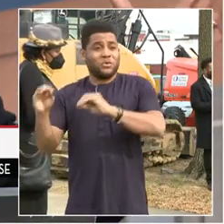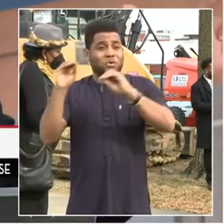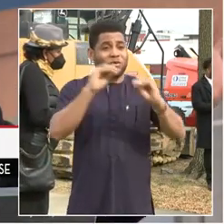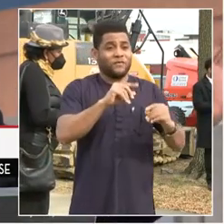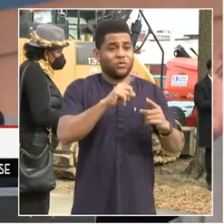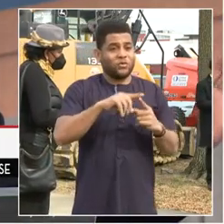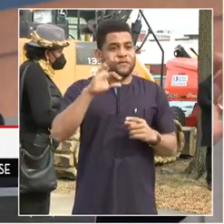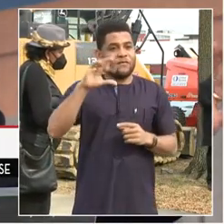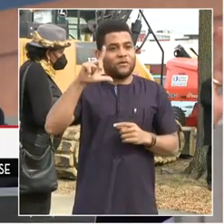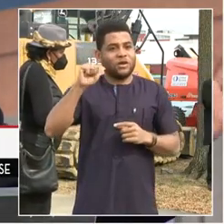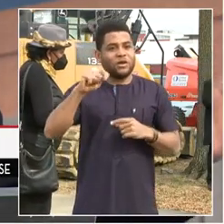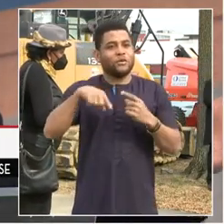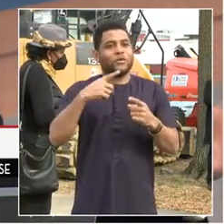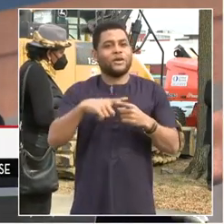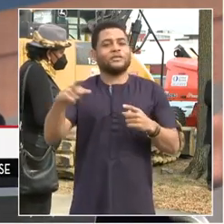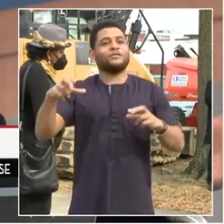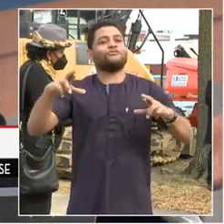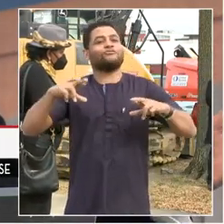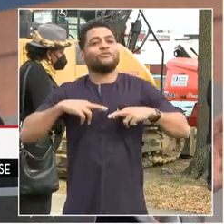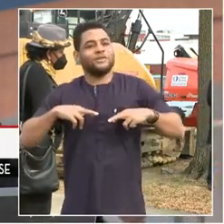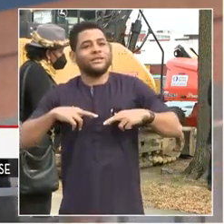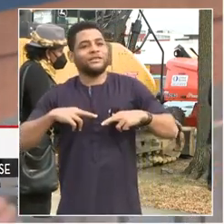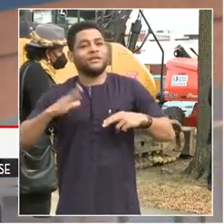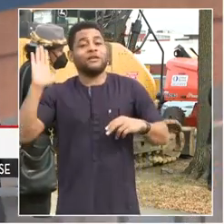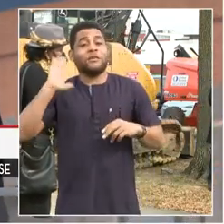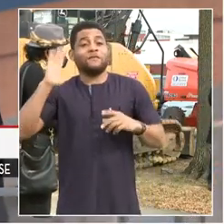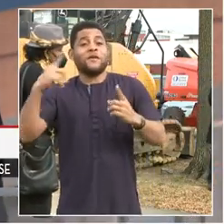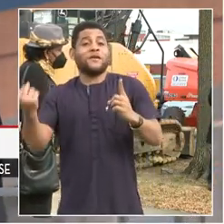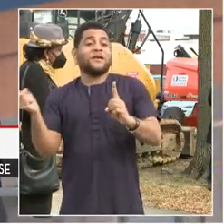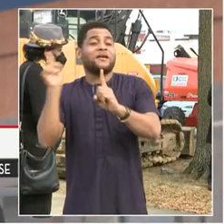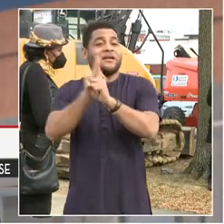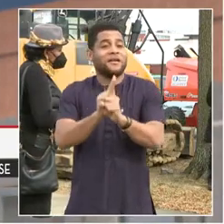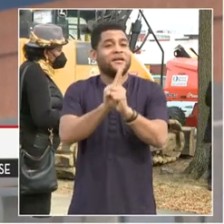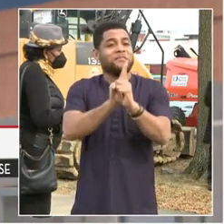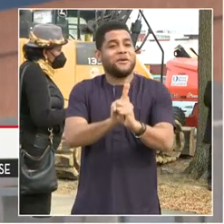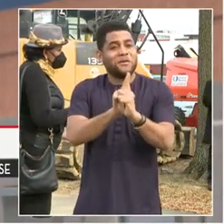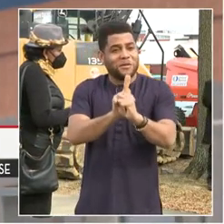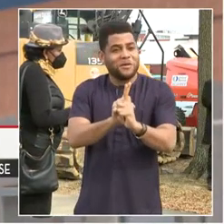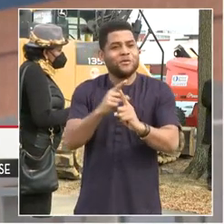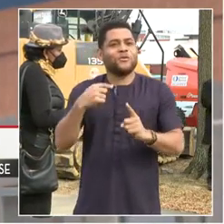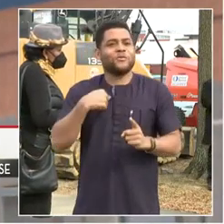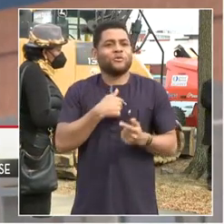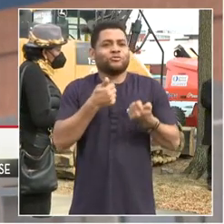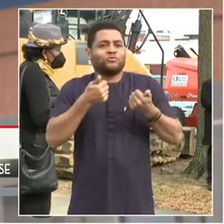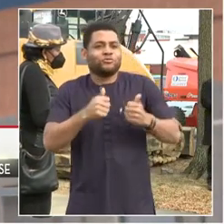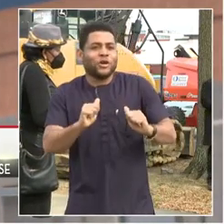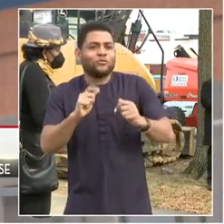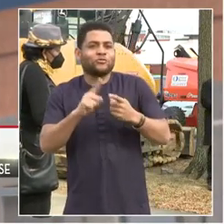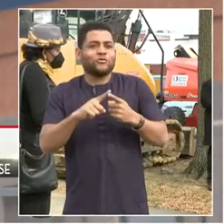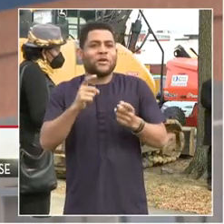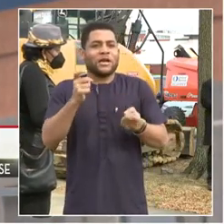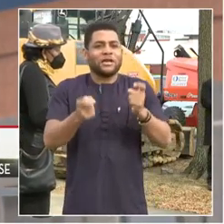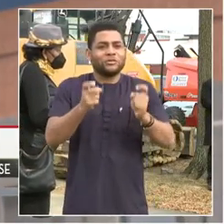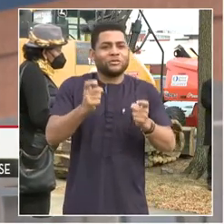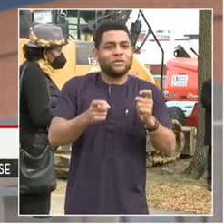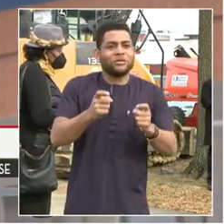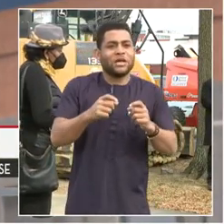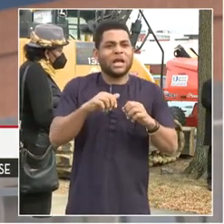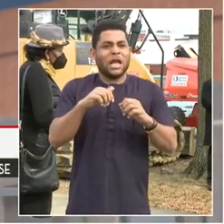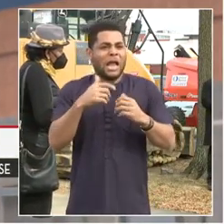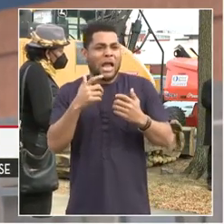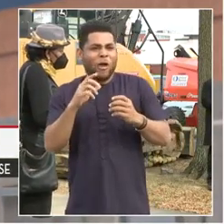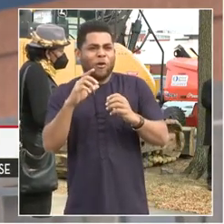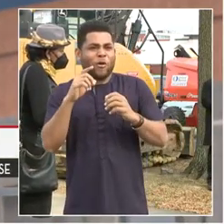arranged relatively warm weather here, but I would like especially to acknowledge